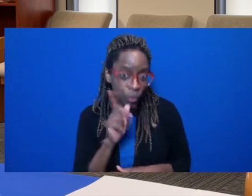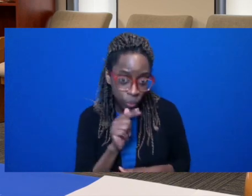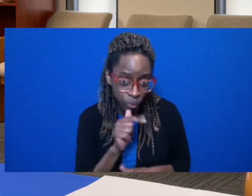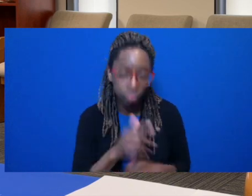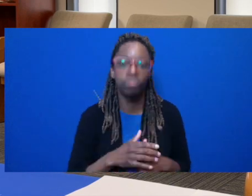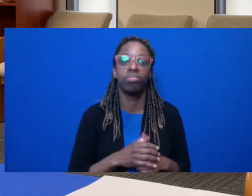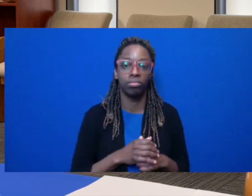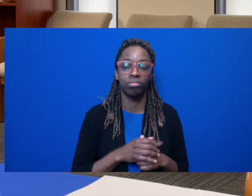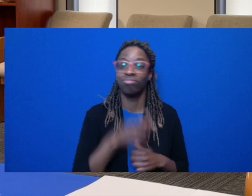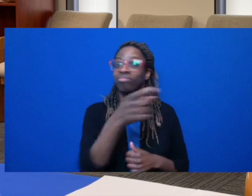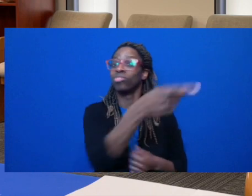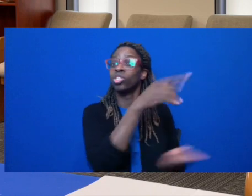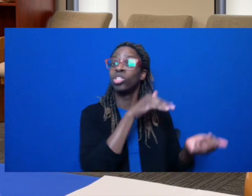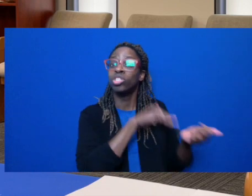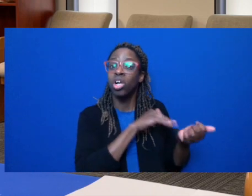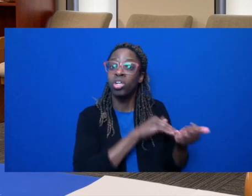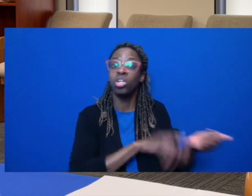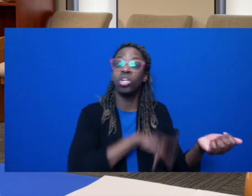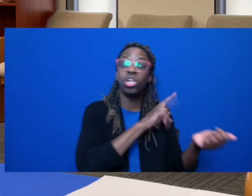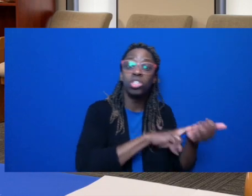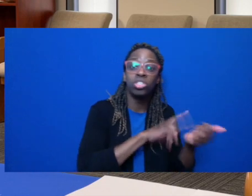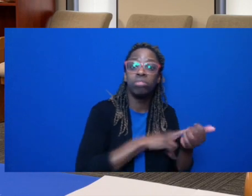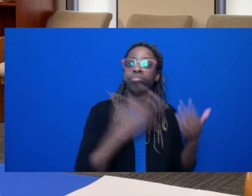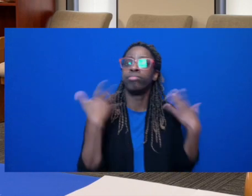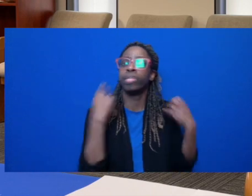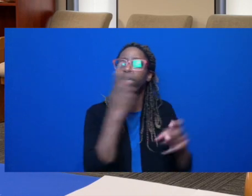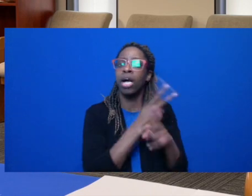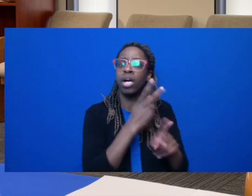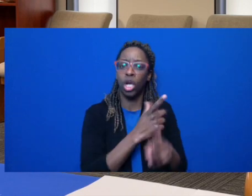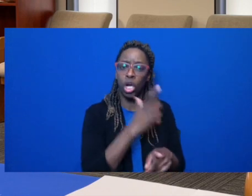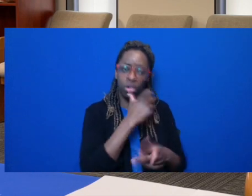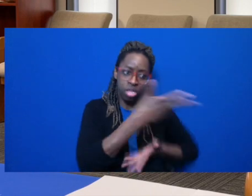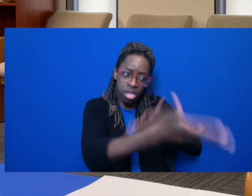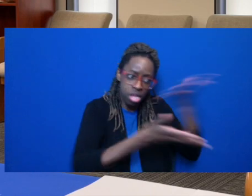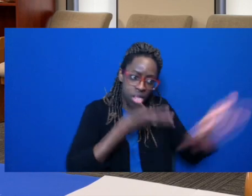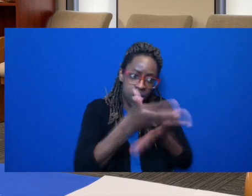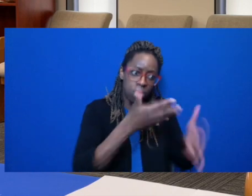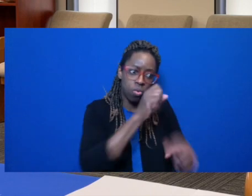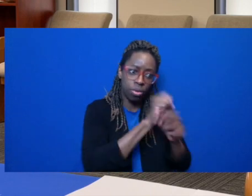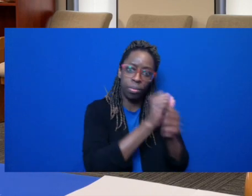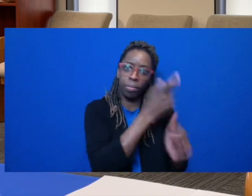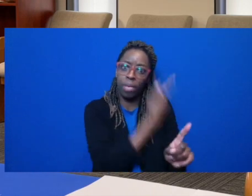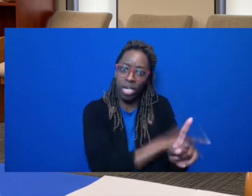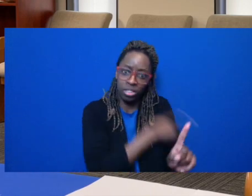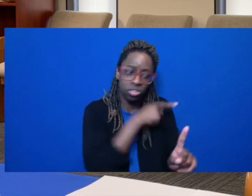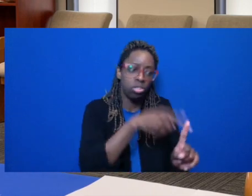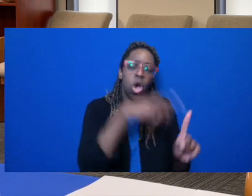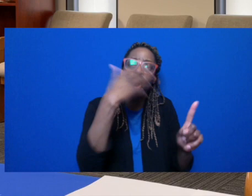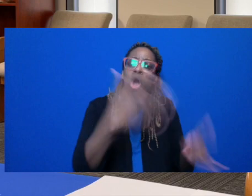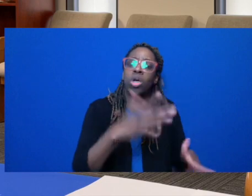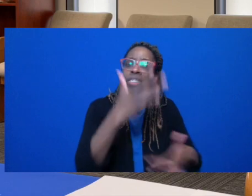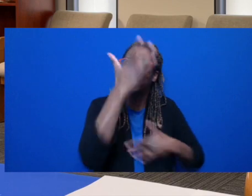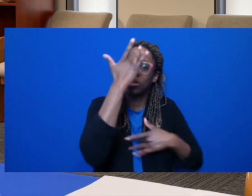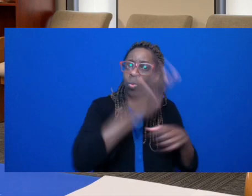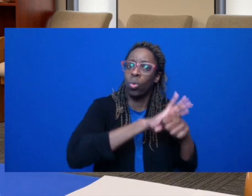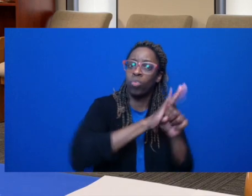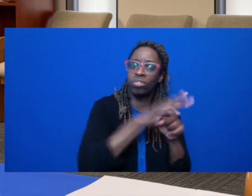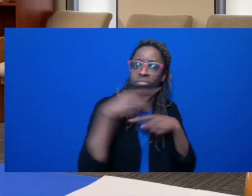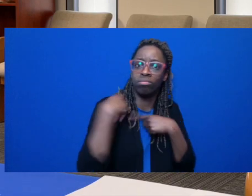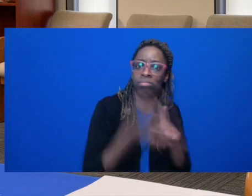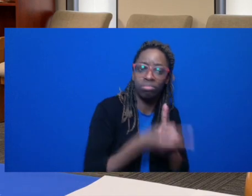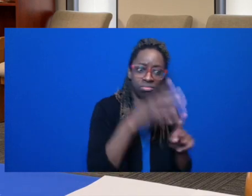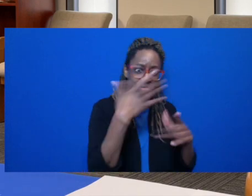very fragile folks, patients, people who are at risk, immunocompromised. And we also need to shore up our healthcare